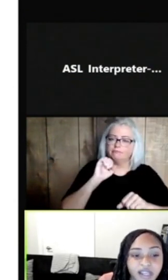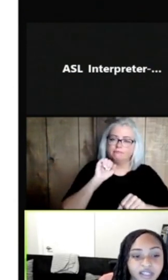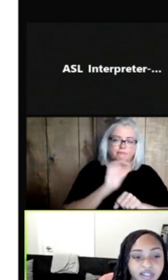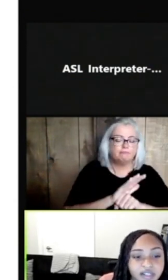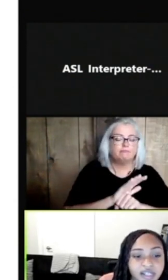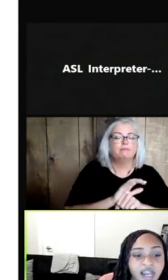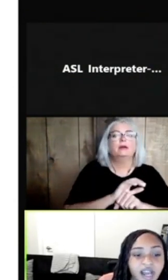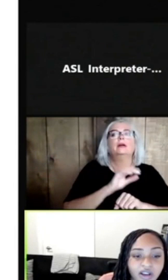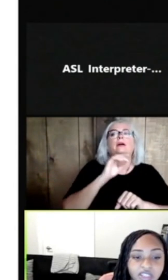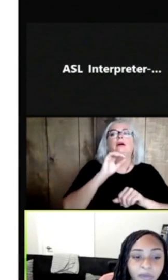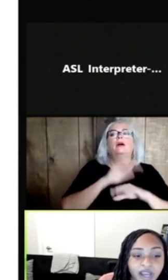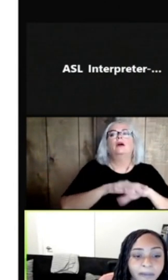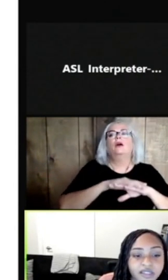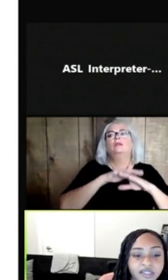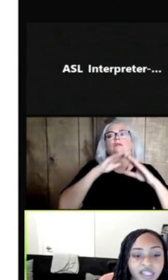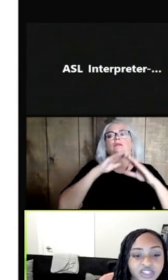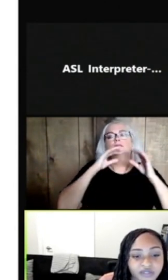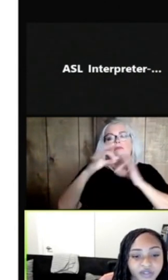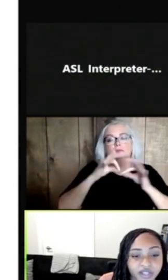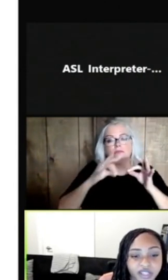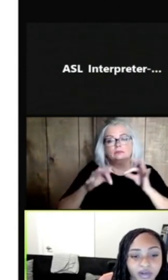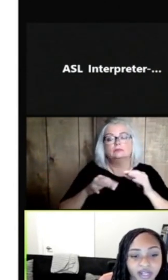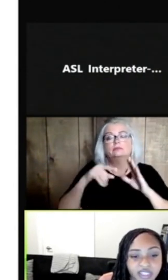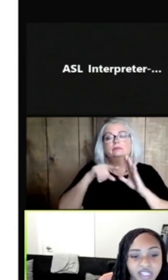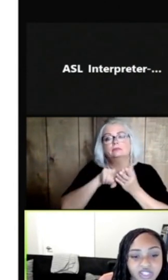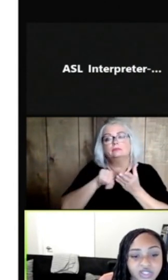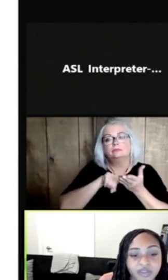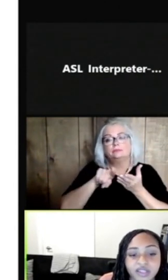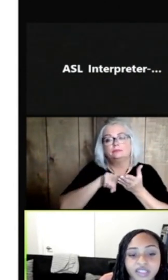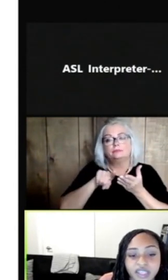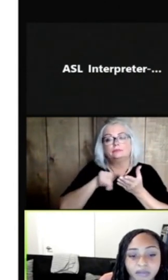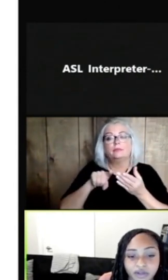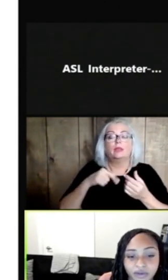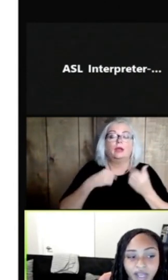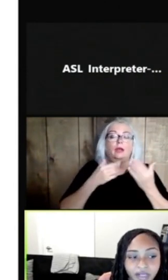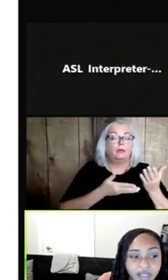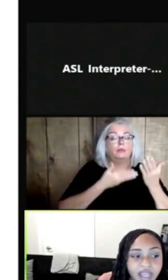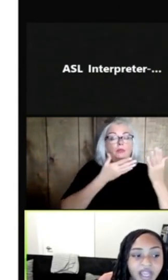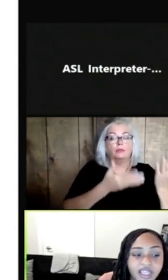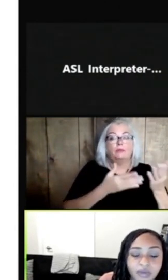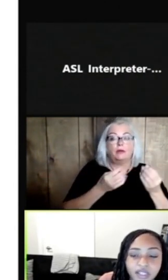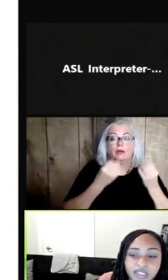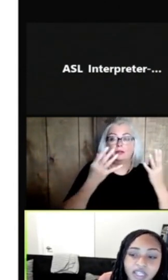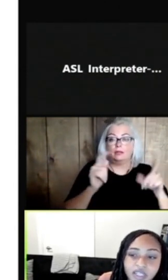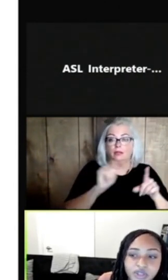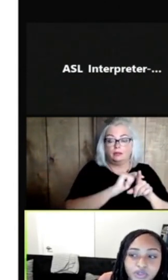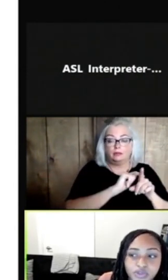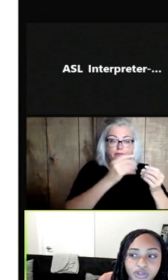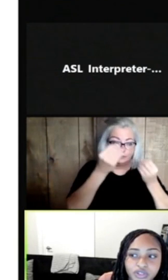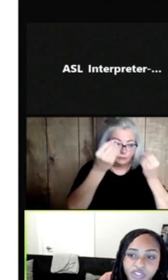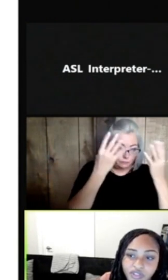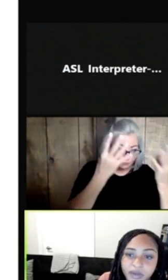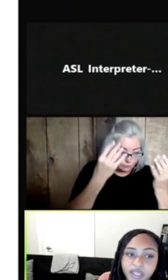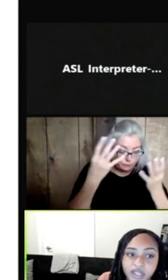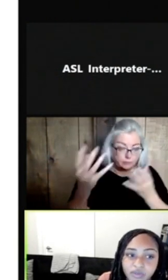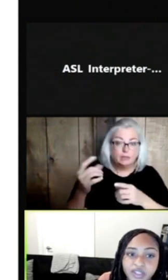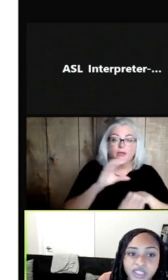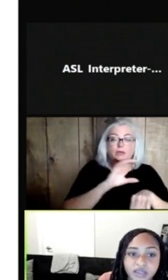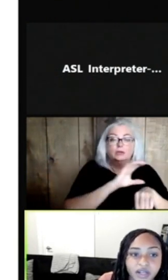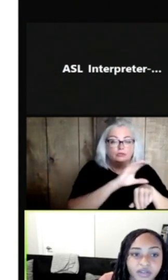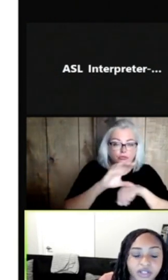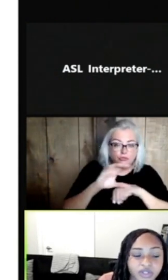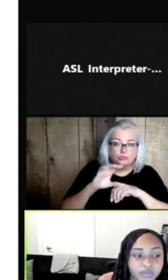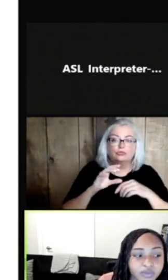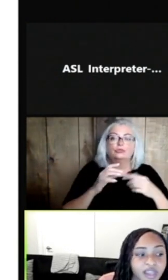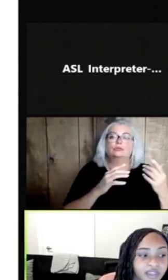summits that I conduct, I also provide presentations to various organizations within the San Bernardino County, as well as to individual churches, so that we can increase